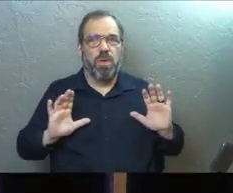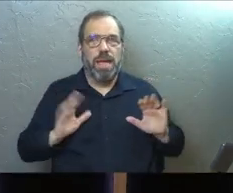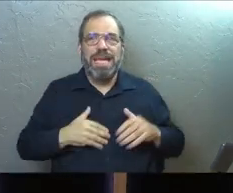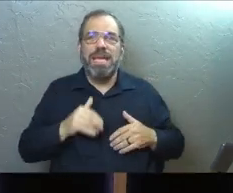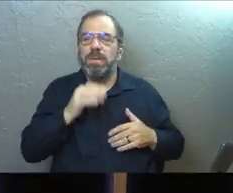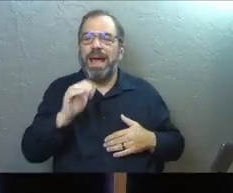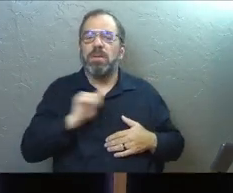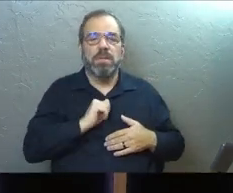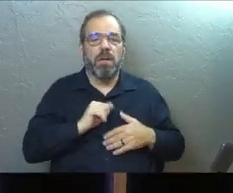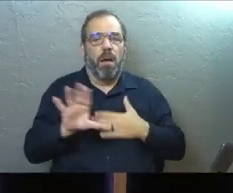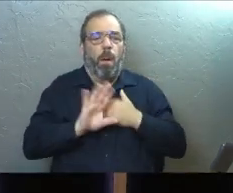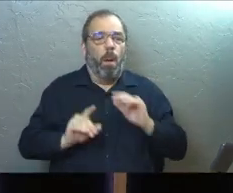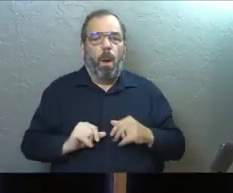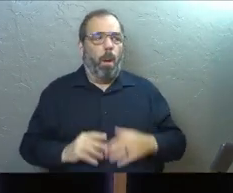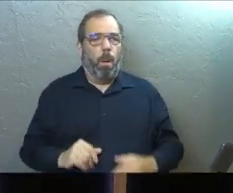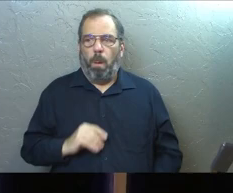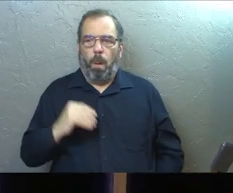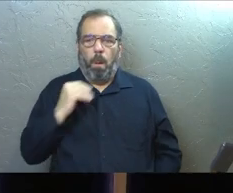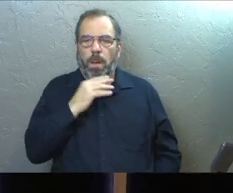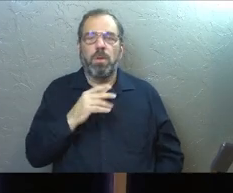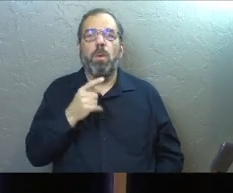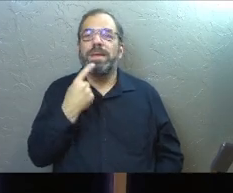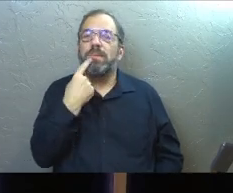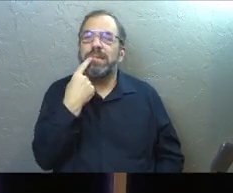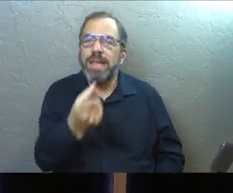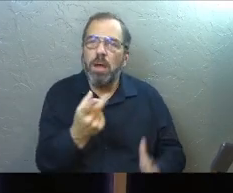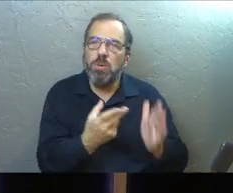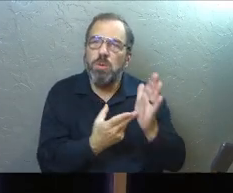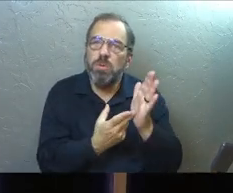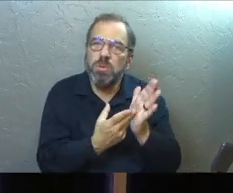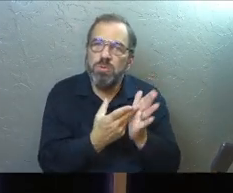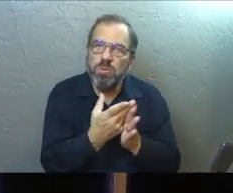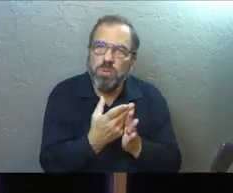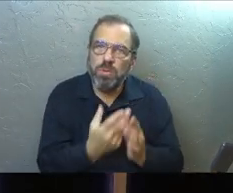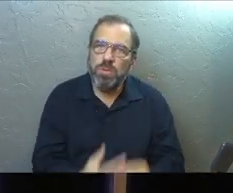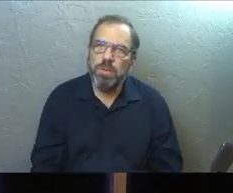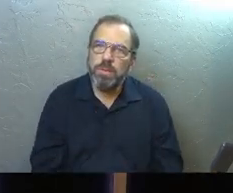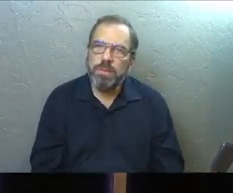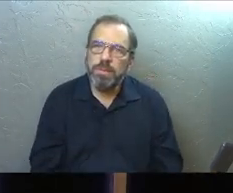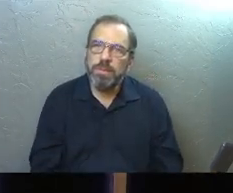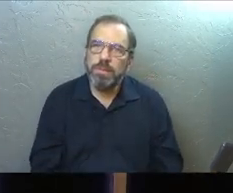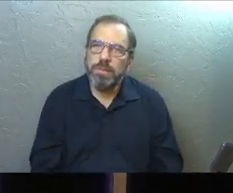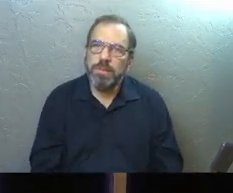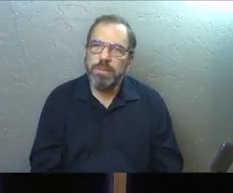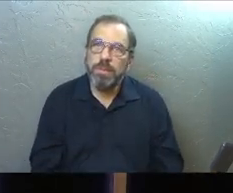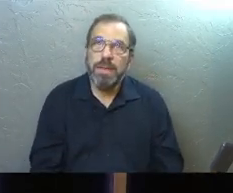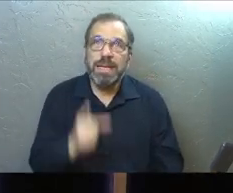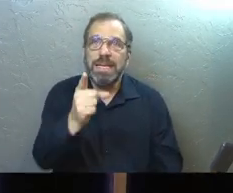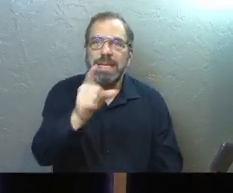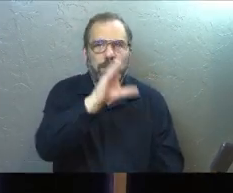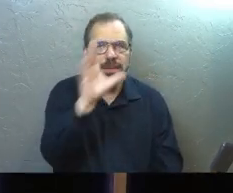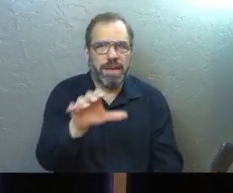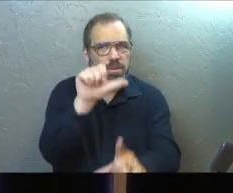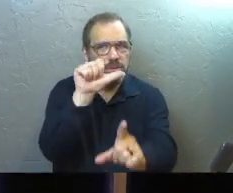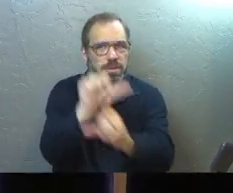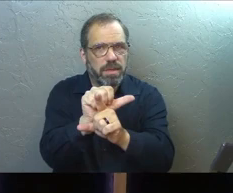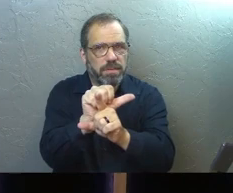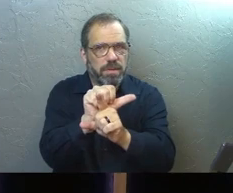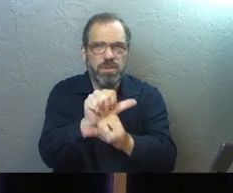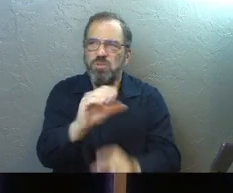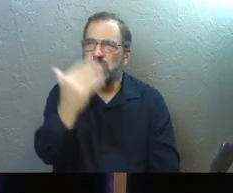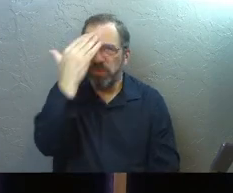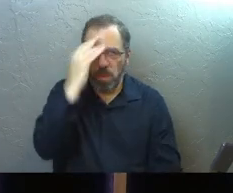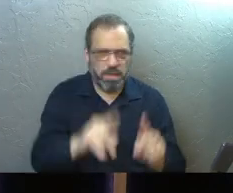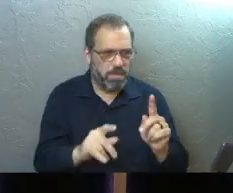never self-protect. He will always tell you what's true. God will never deceive you in cruelty. You've